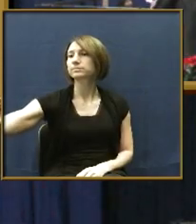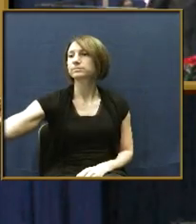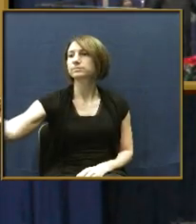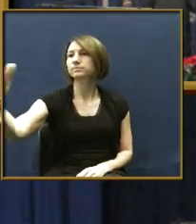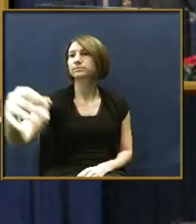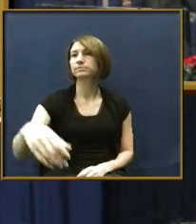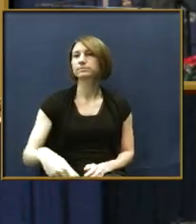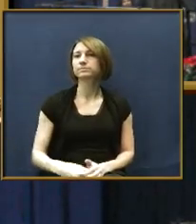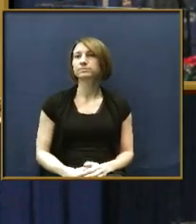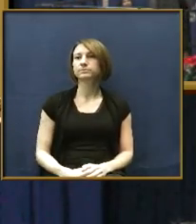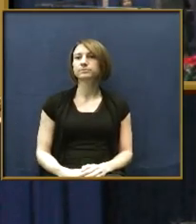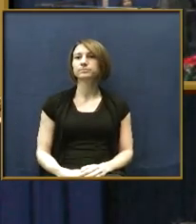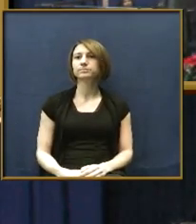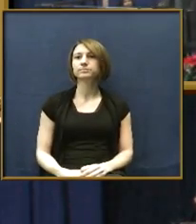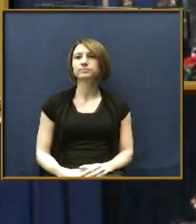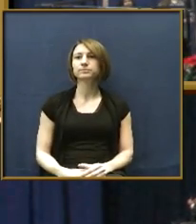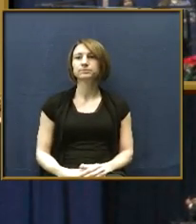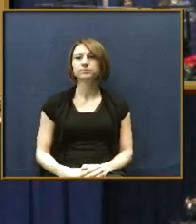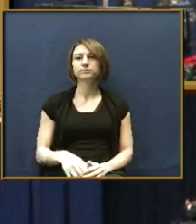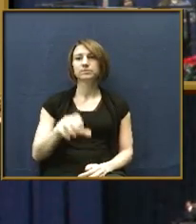Shelby Lynn Waller.